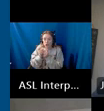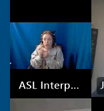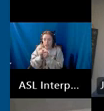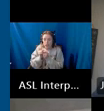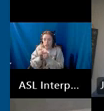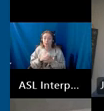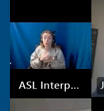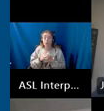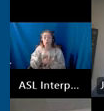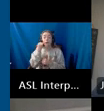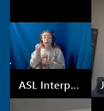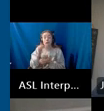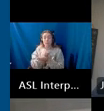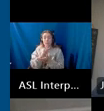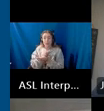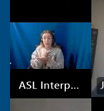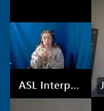you're doing something in